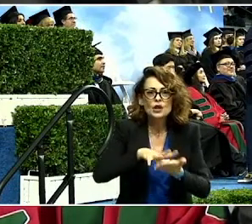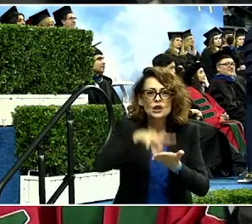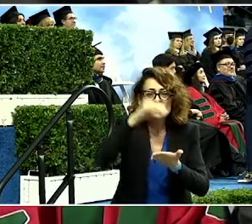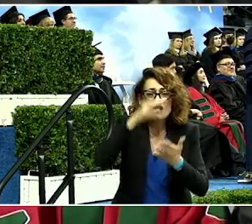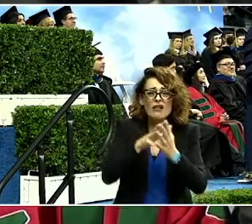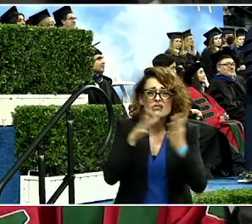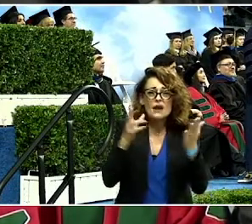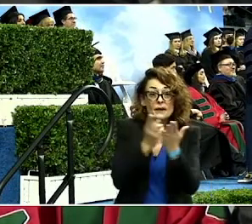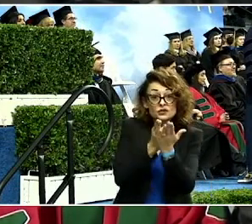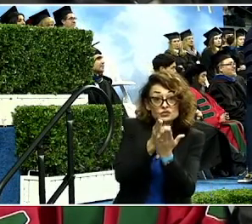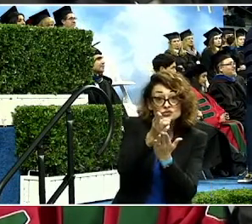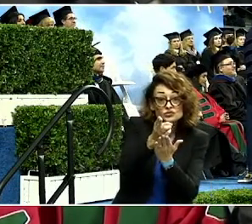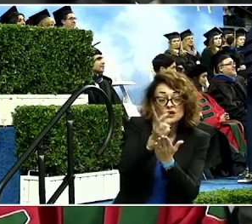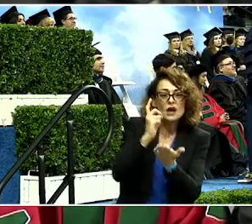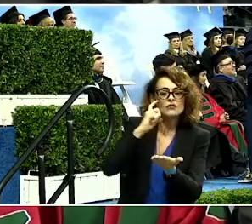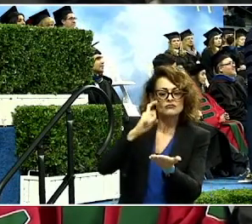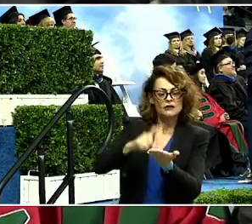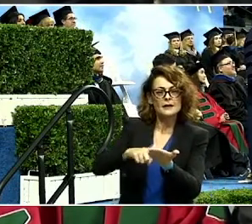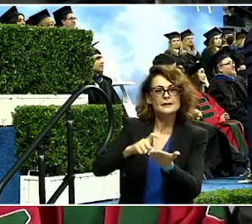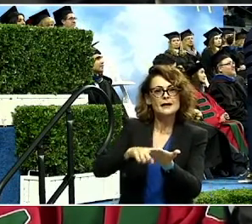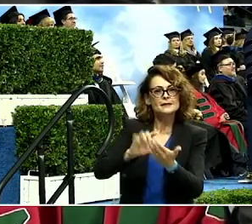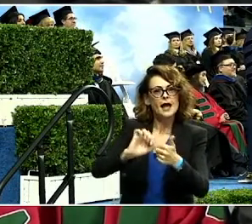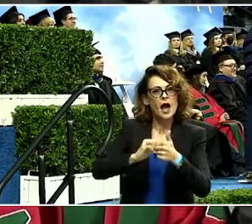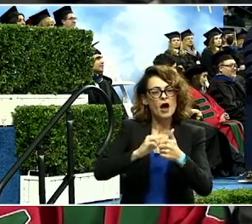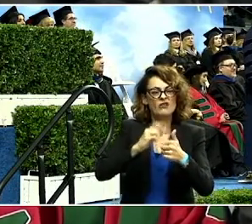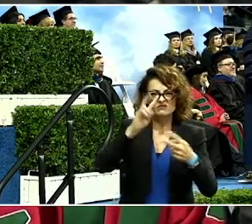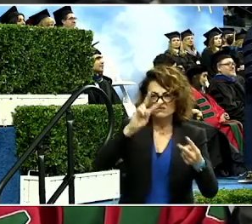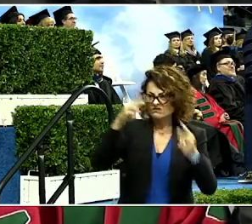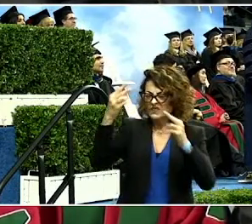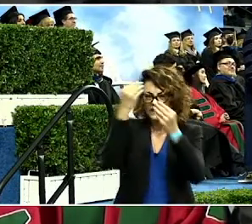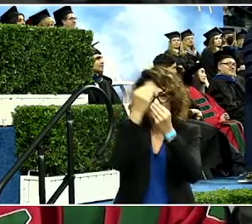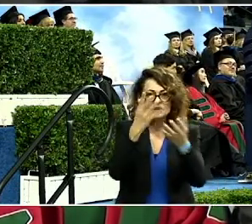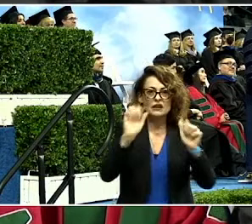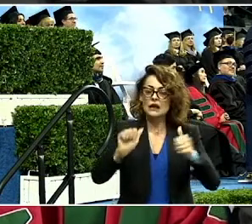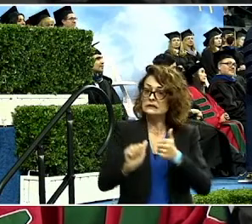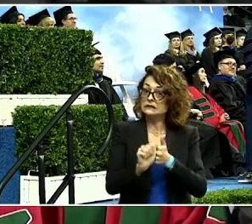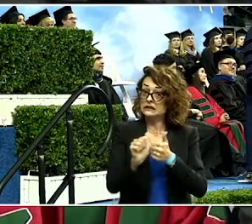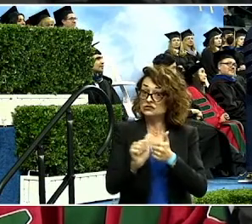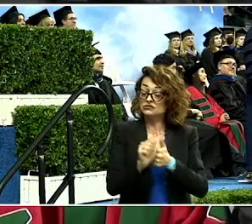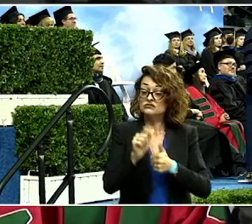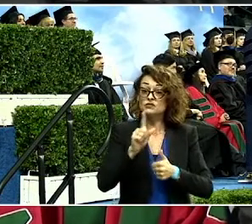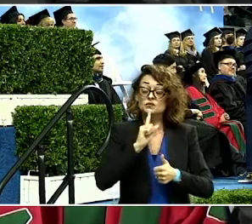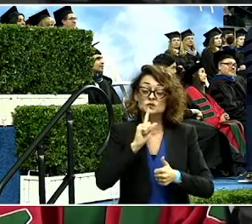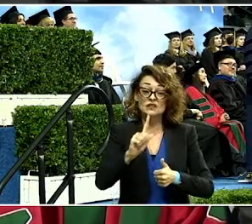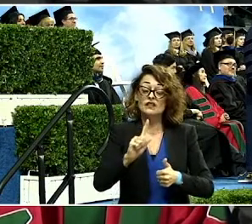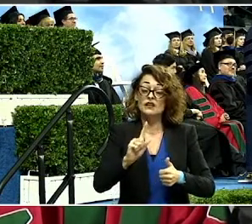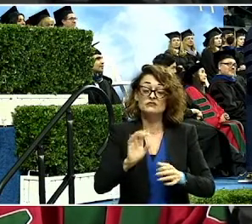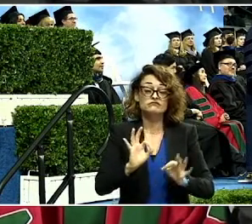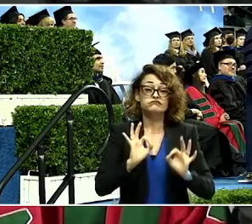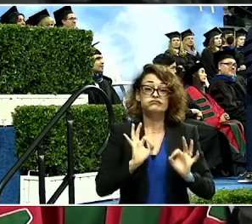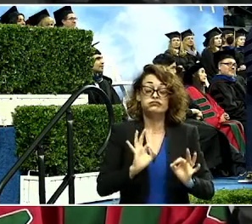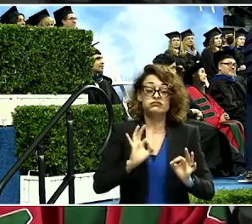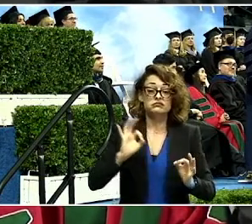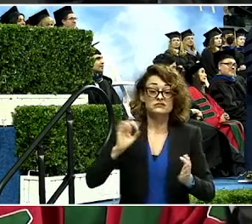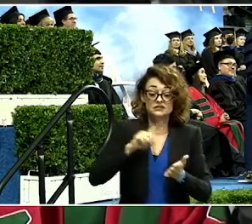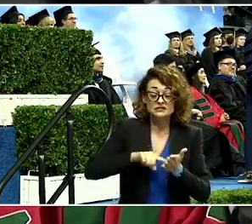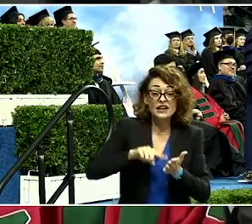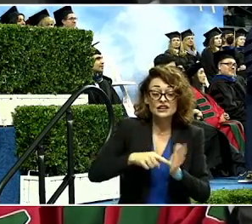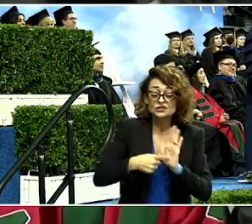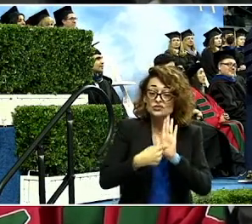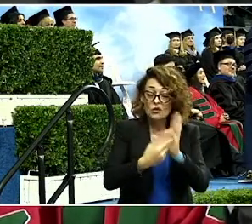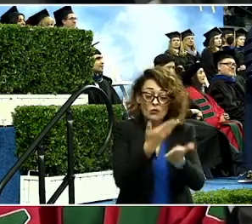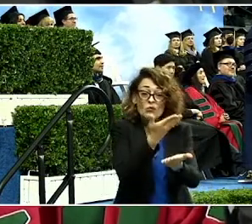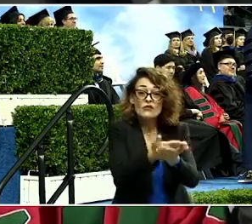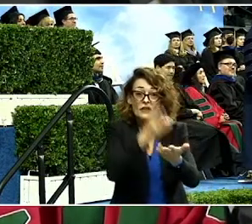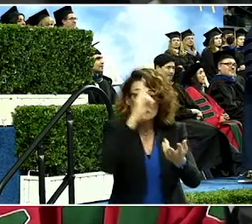recognition of the dangers of misinformation. So I think this was just a classic study of the danger of misinformation when you're dealing with something